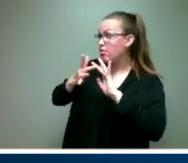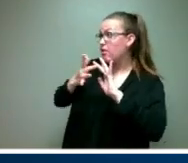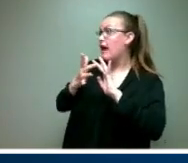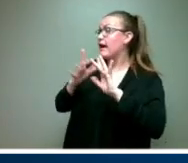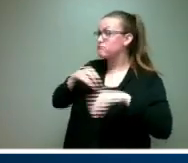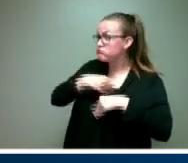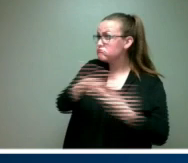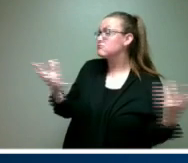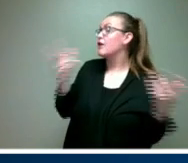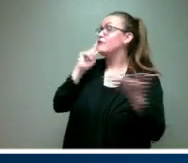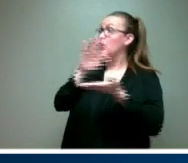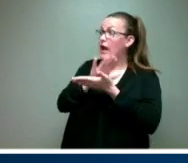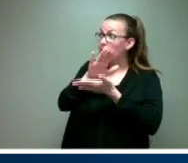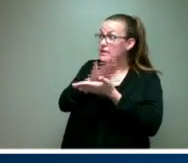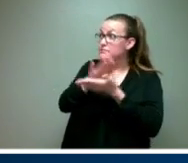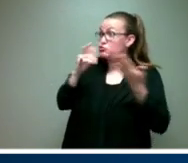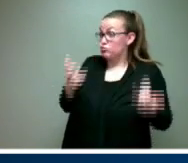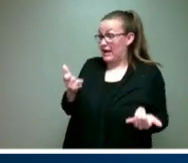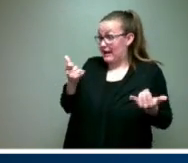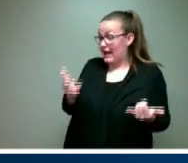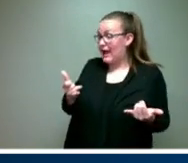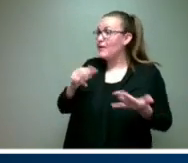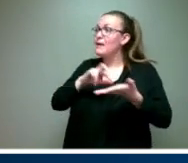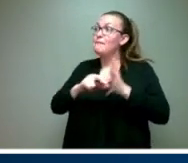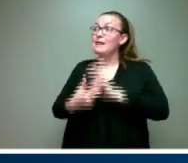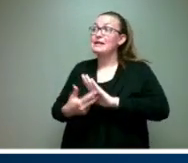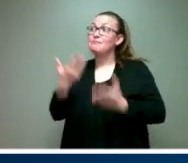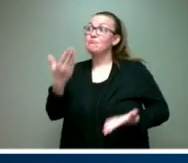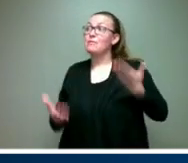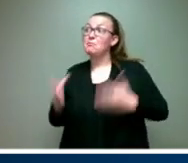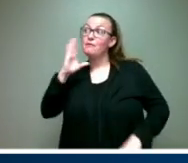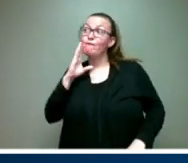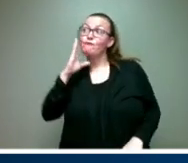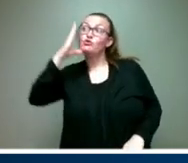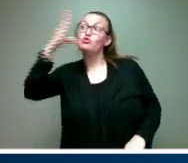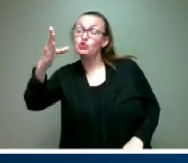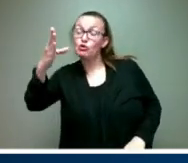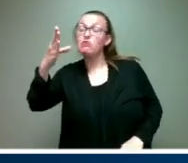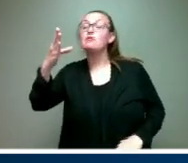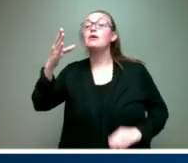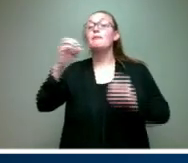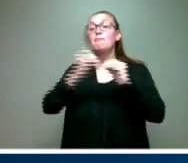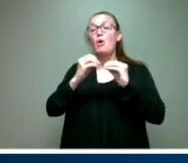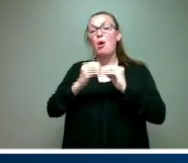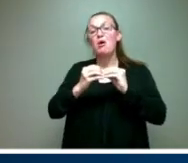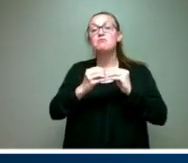gateway for opportunities for more blended learning in CCS in the future?